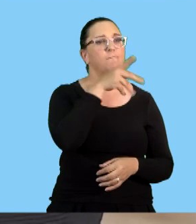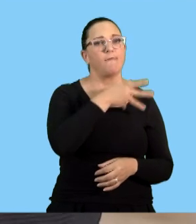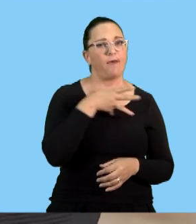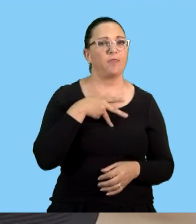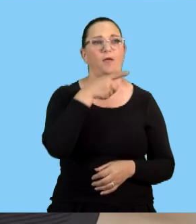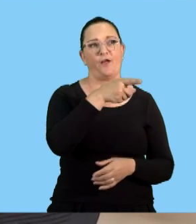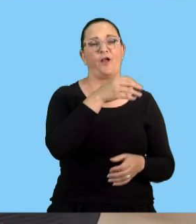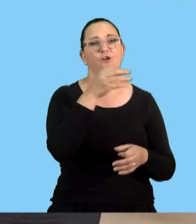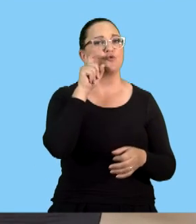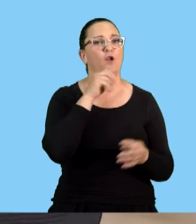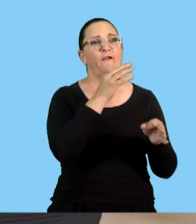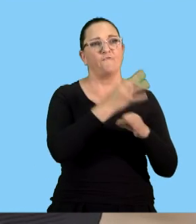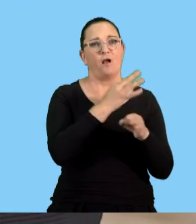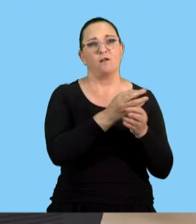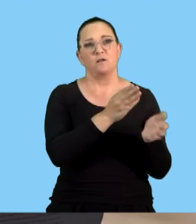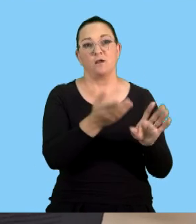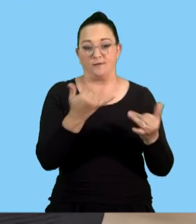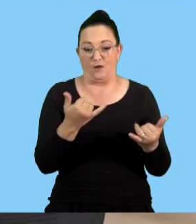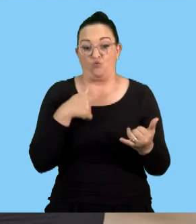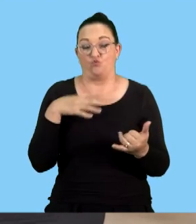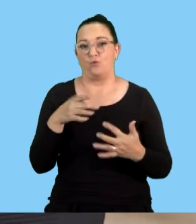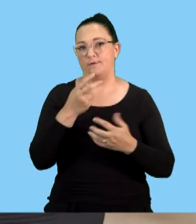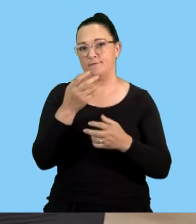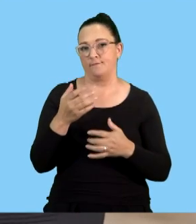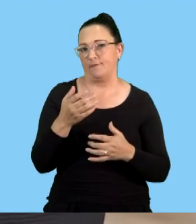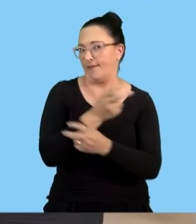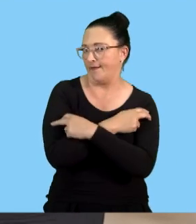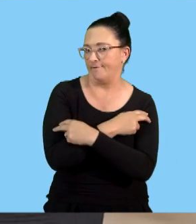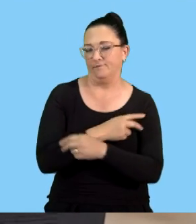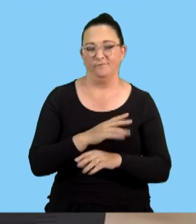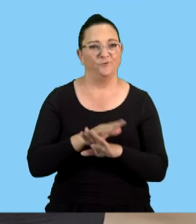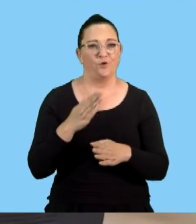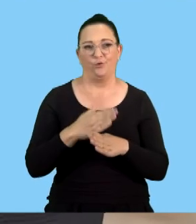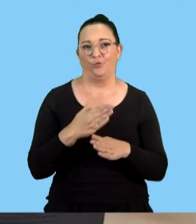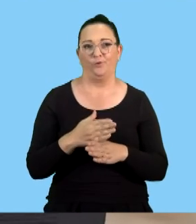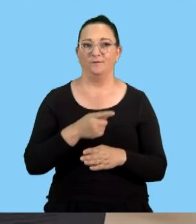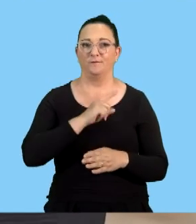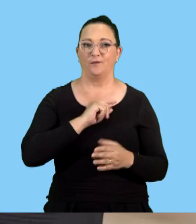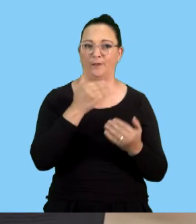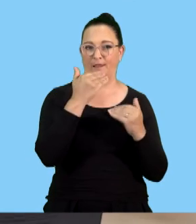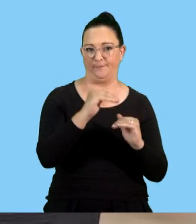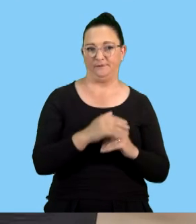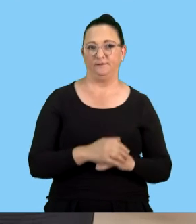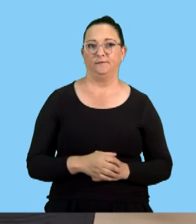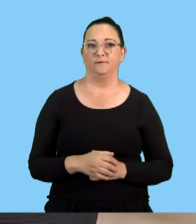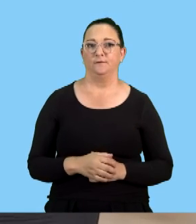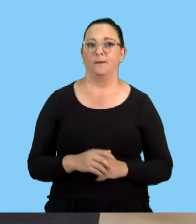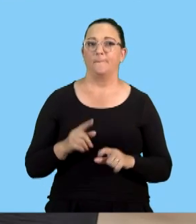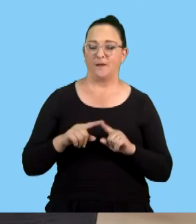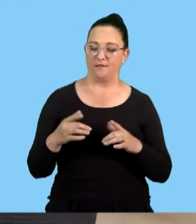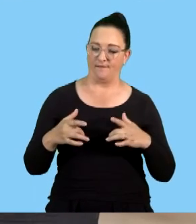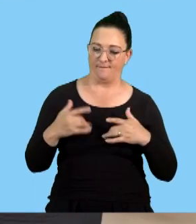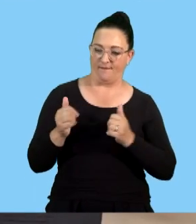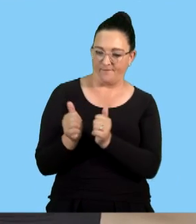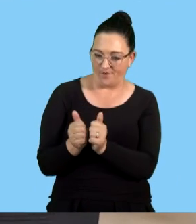on, therefore you want to go or take this type of leave. No, it doesn't work like that. So there are limitations. You are told that it should be your